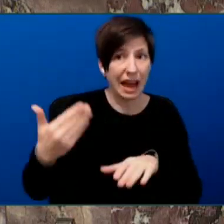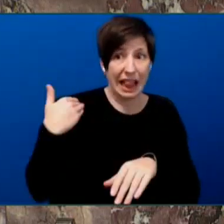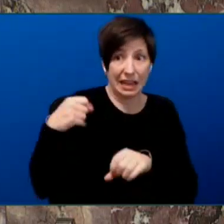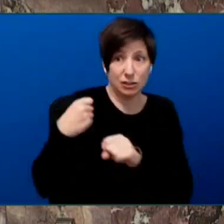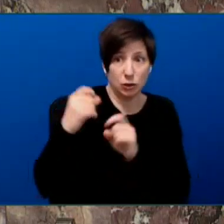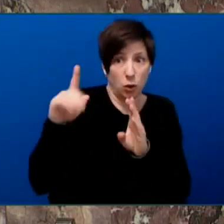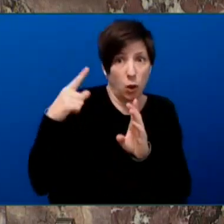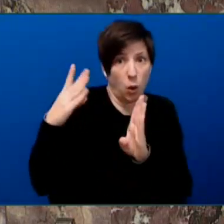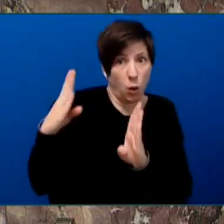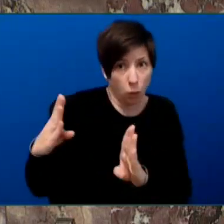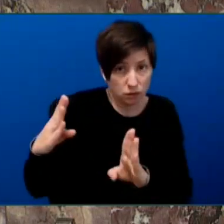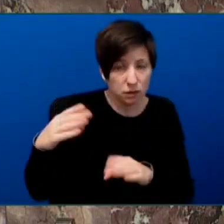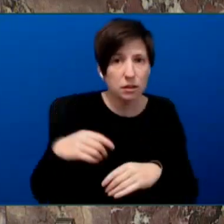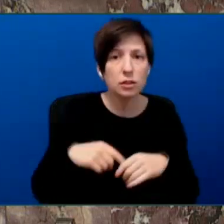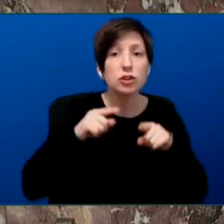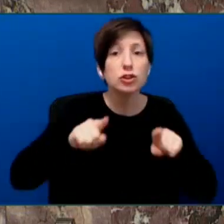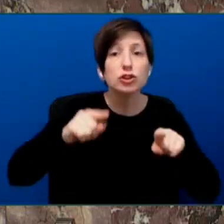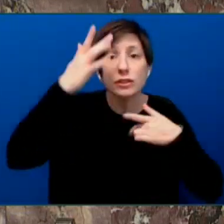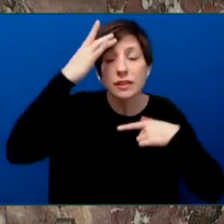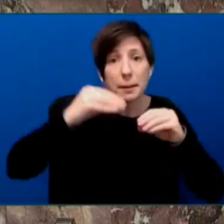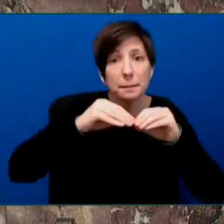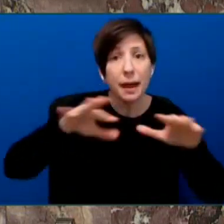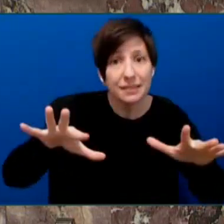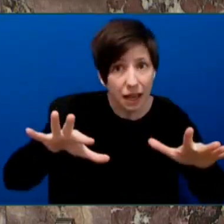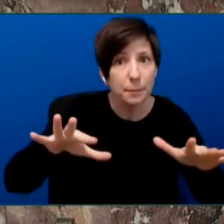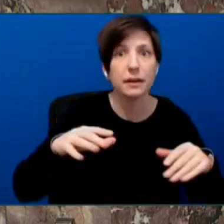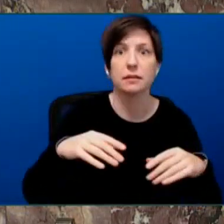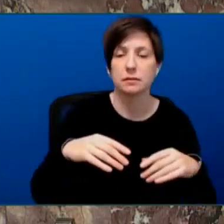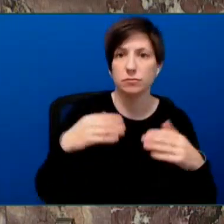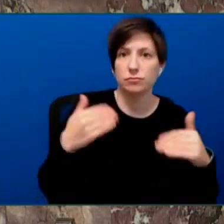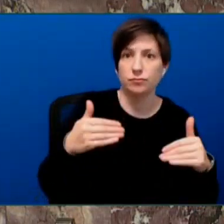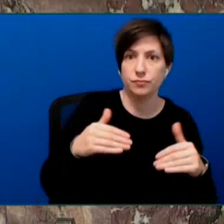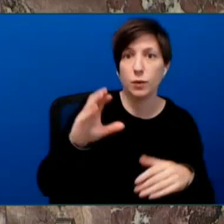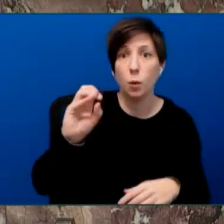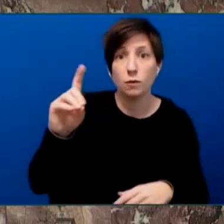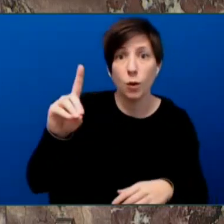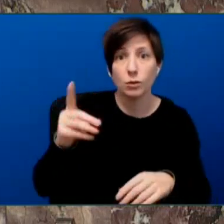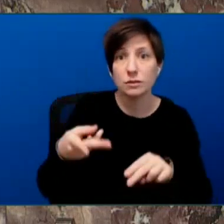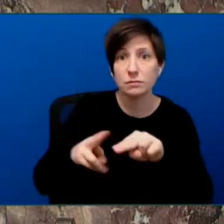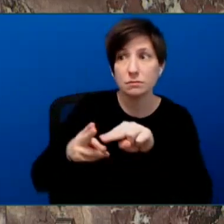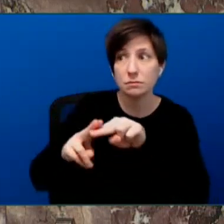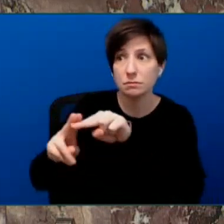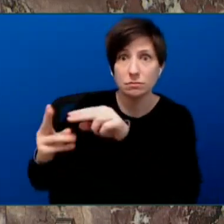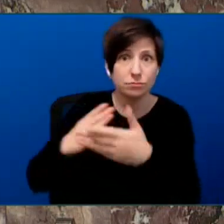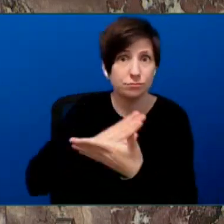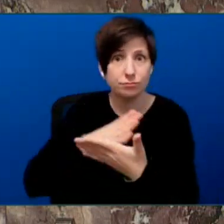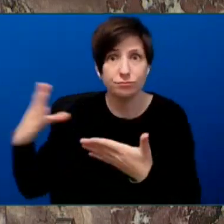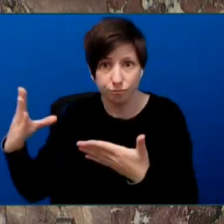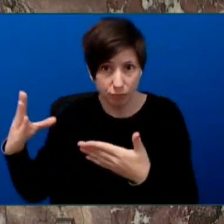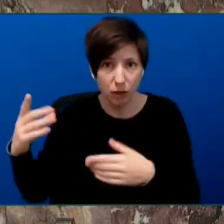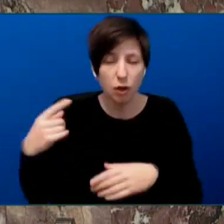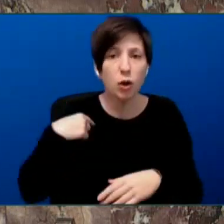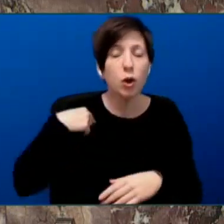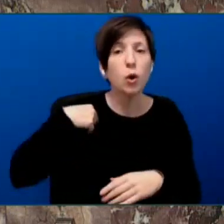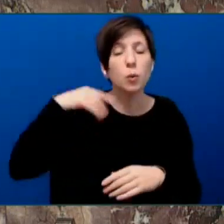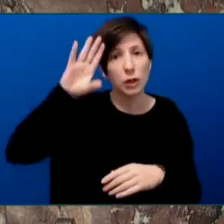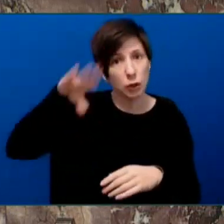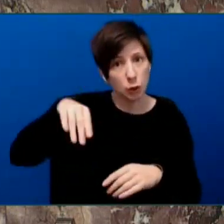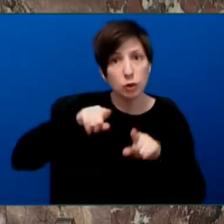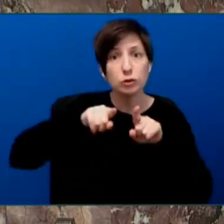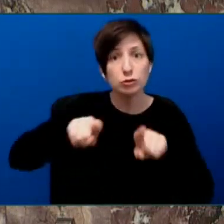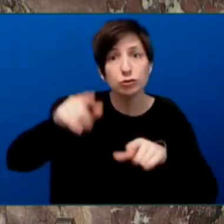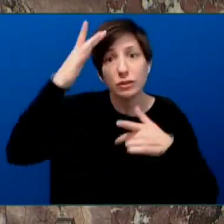largely in response to what we knew would be dramatic impacts on the ability of individuals to reach out to